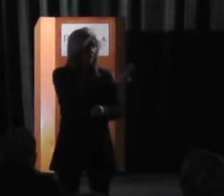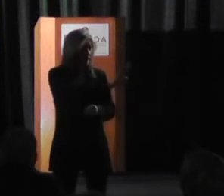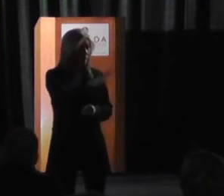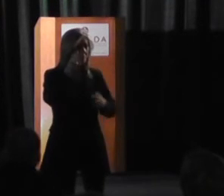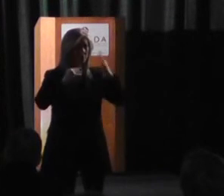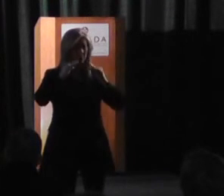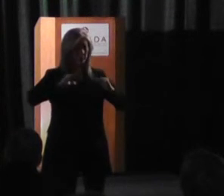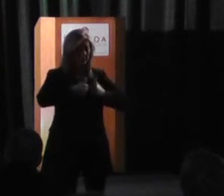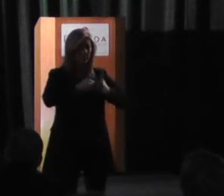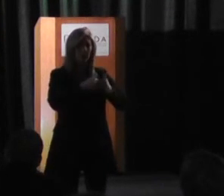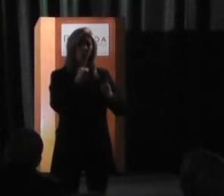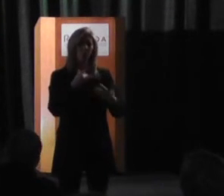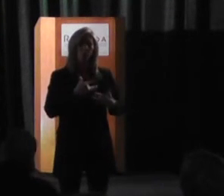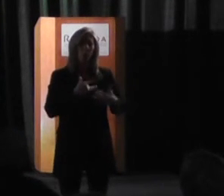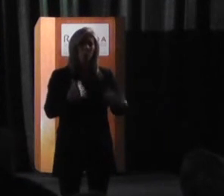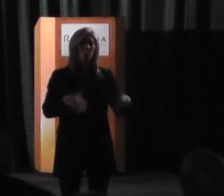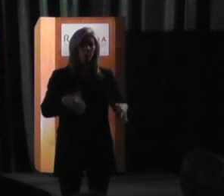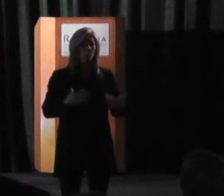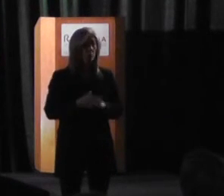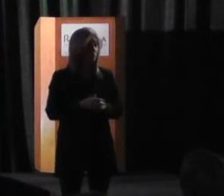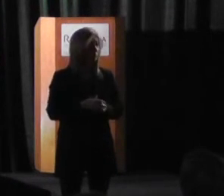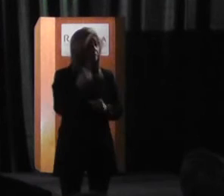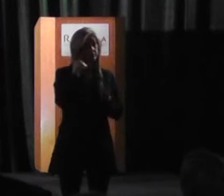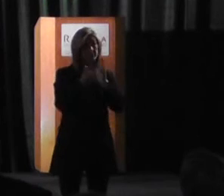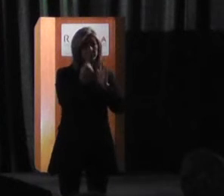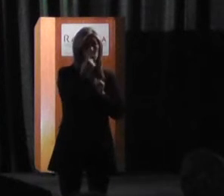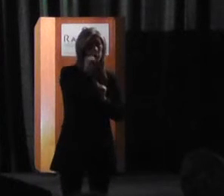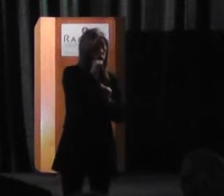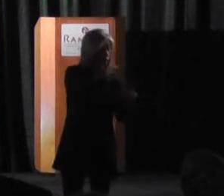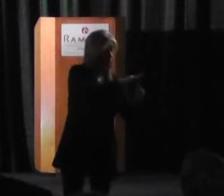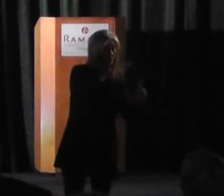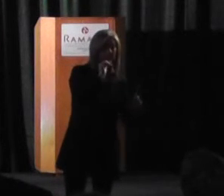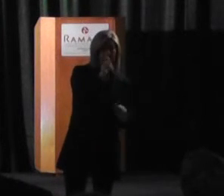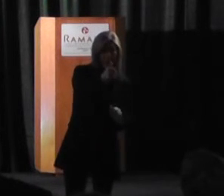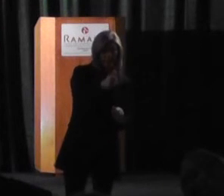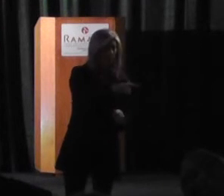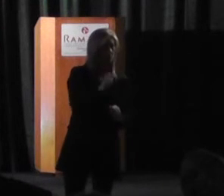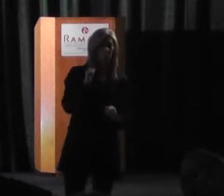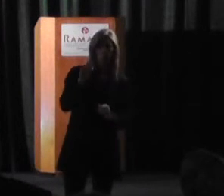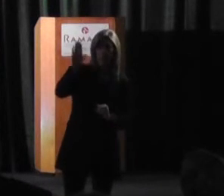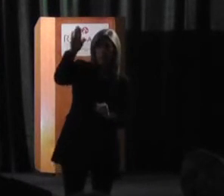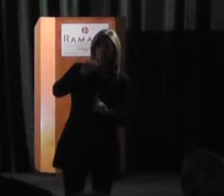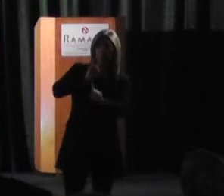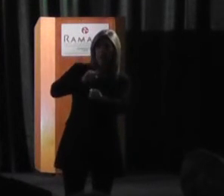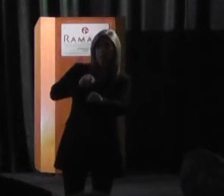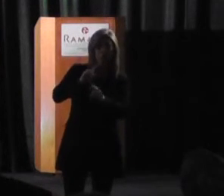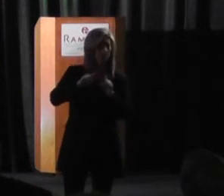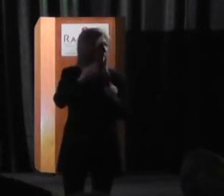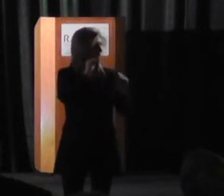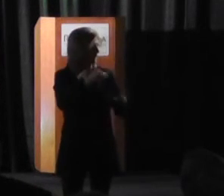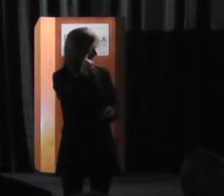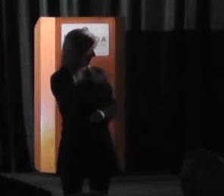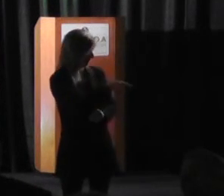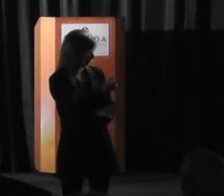she doesn't know the answer because she's afraid she's going to stutter. Or you talk to an adult who takes all the overtime shifts at work